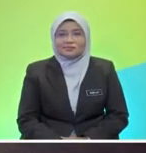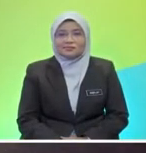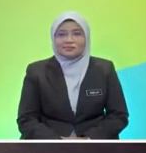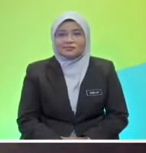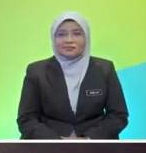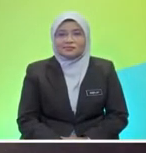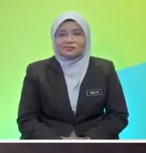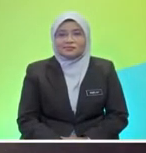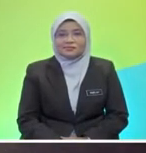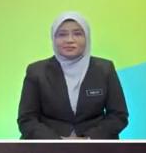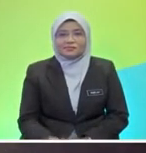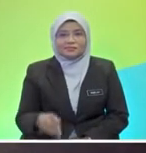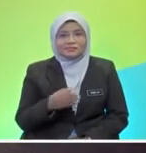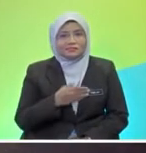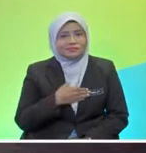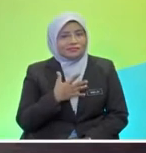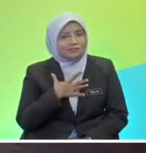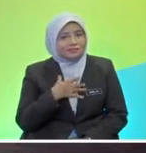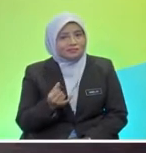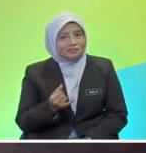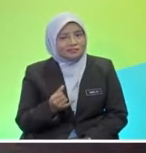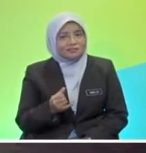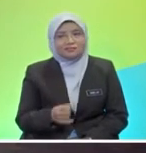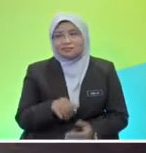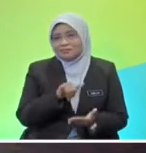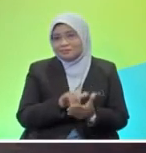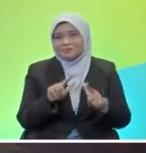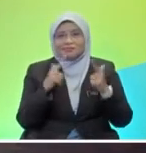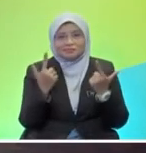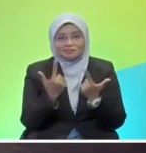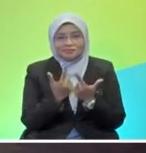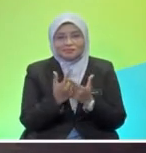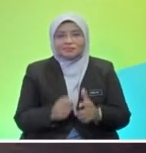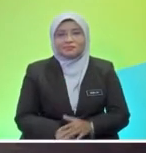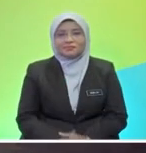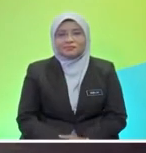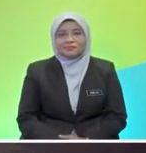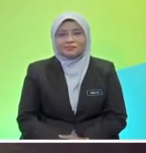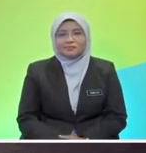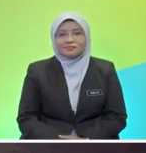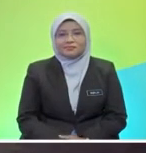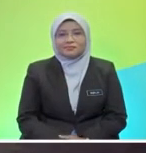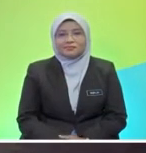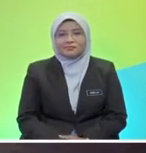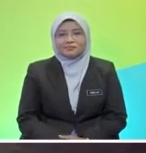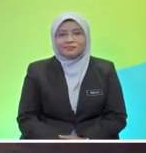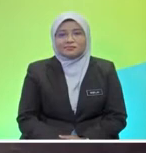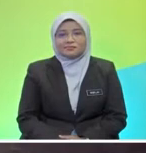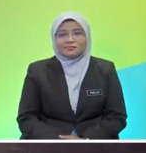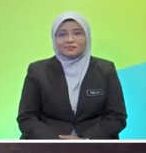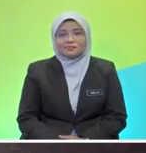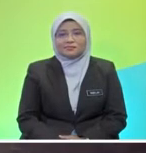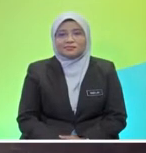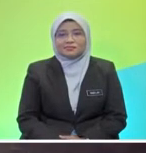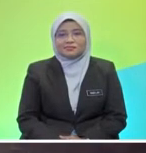I love this class and I'm hoping for more, and I hope you are too. Let's stay tuned to this channel, okay? Don't go anywhere, kids. We'll be